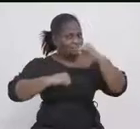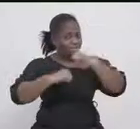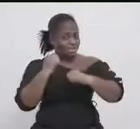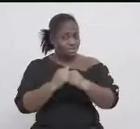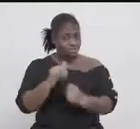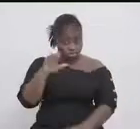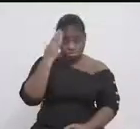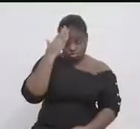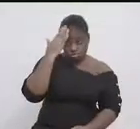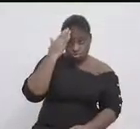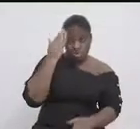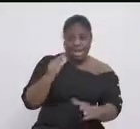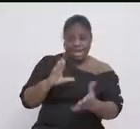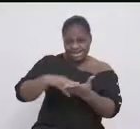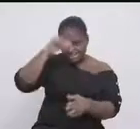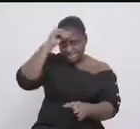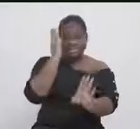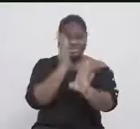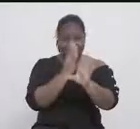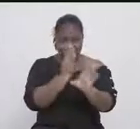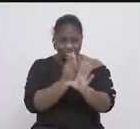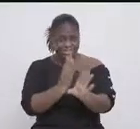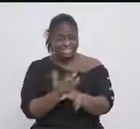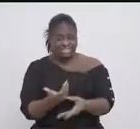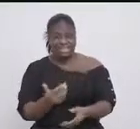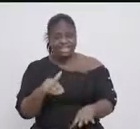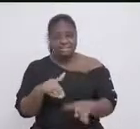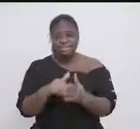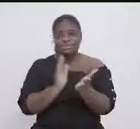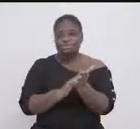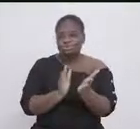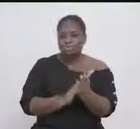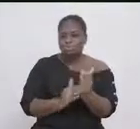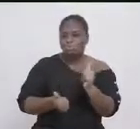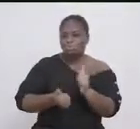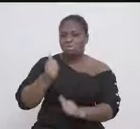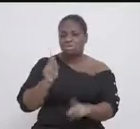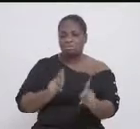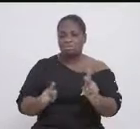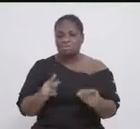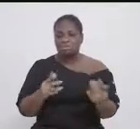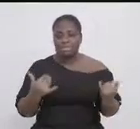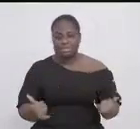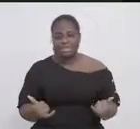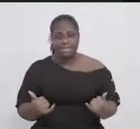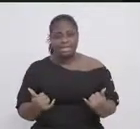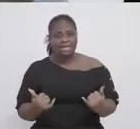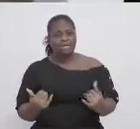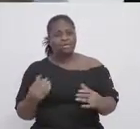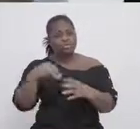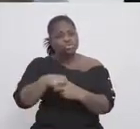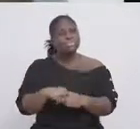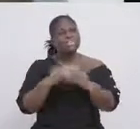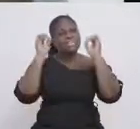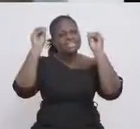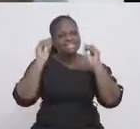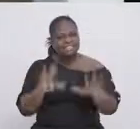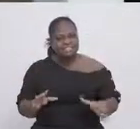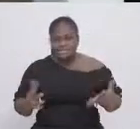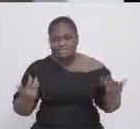studied psychology and sociology. I'm now into tech. And so most people right now, including the teachers, as well